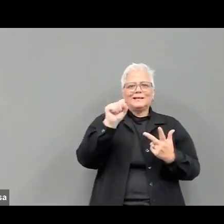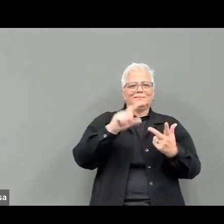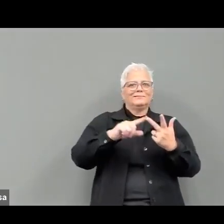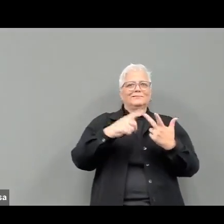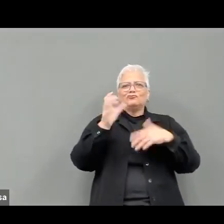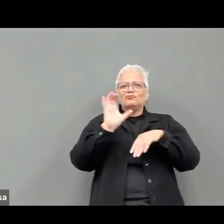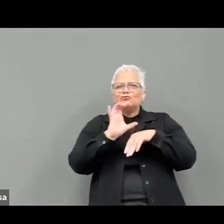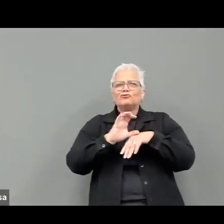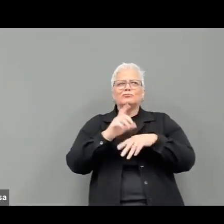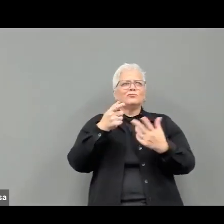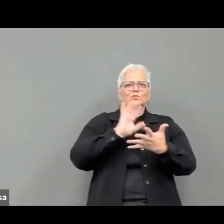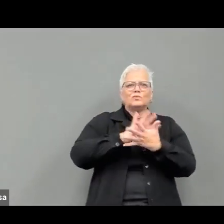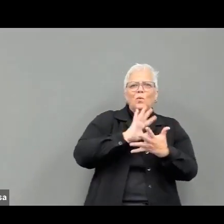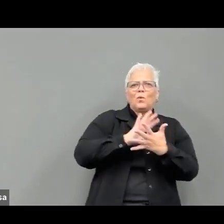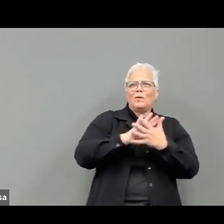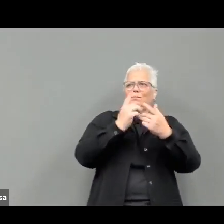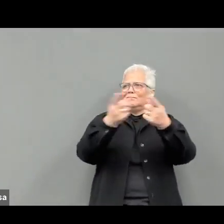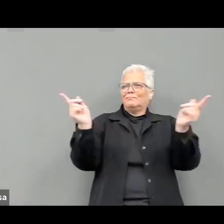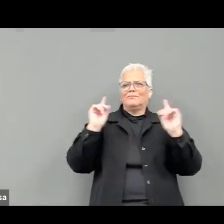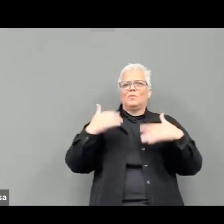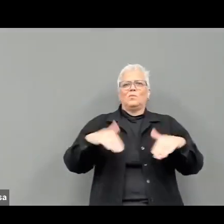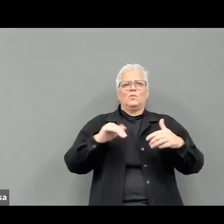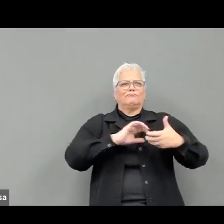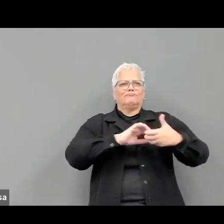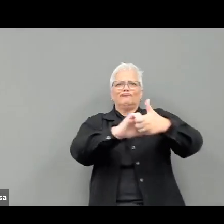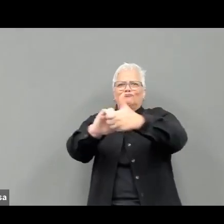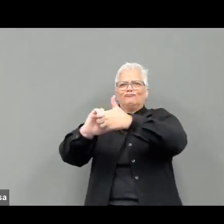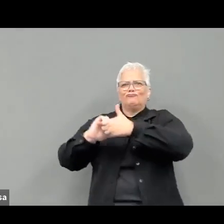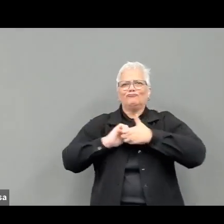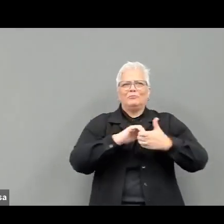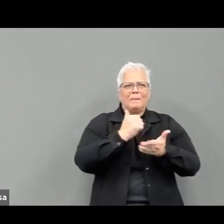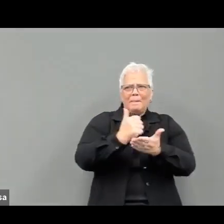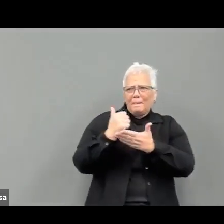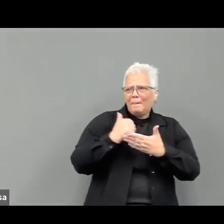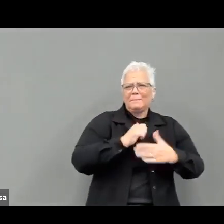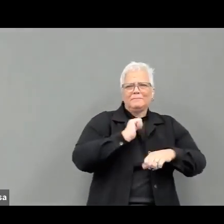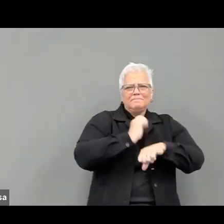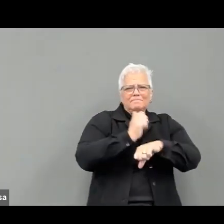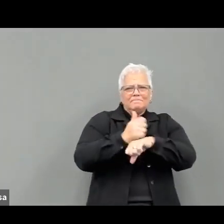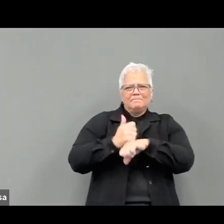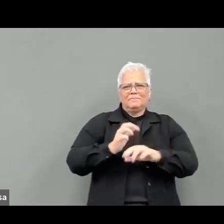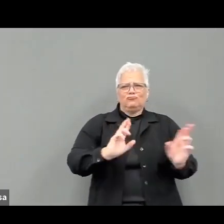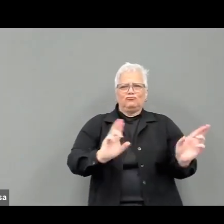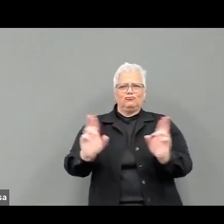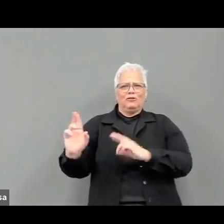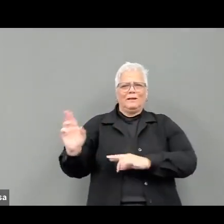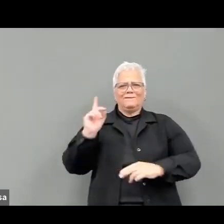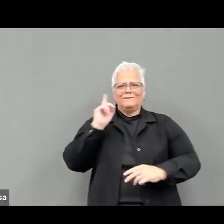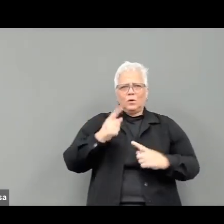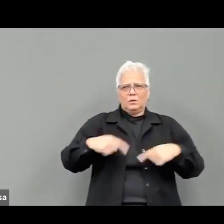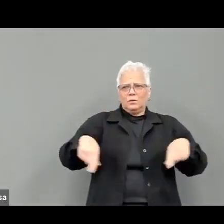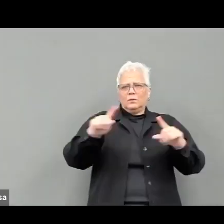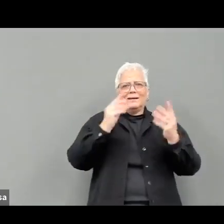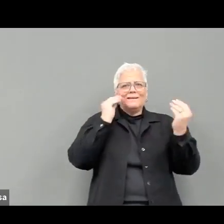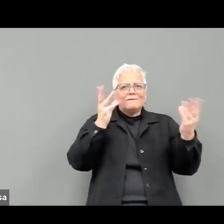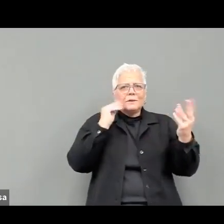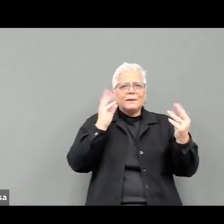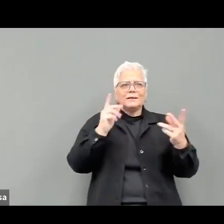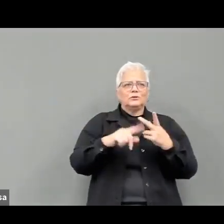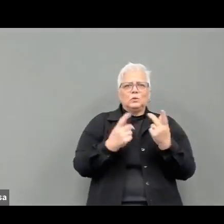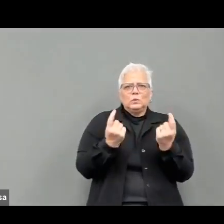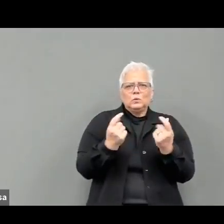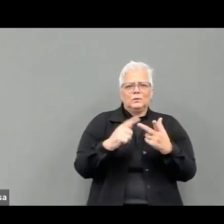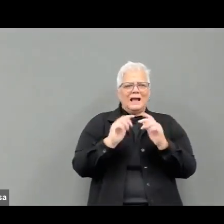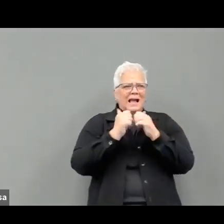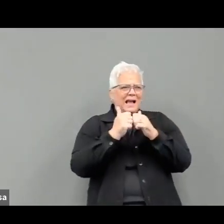who are 65 and over. We are working with local community coalitions to provide information about the vaccine in more languages and to more